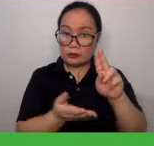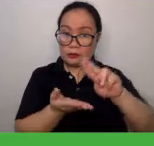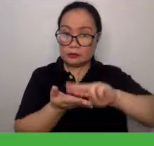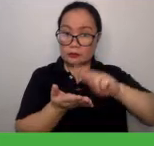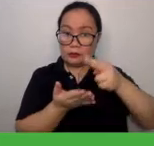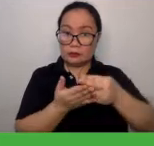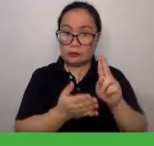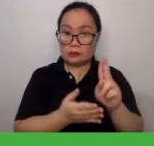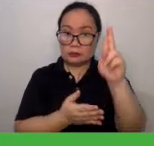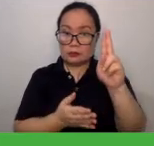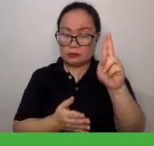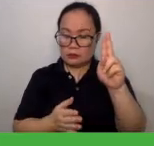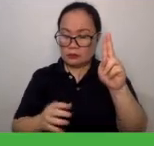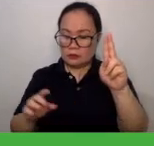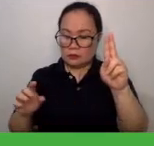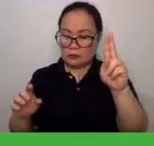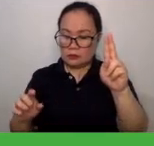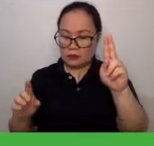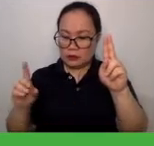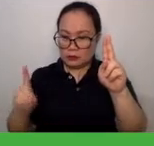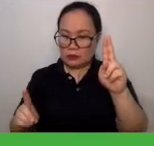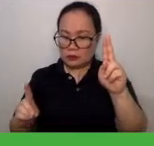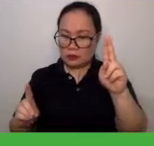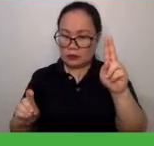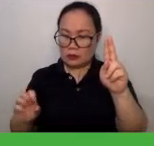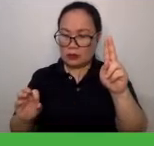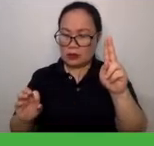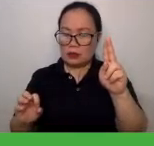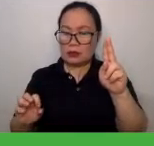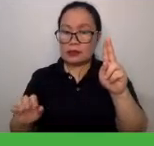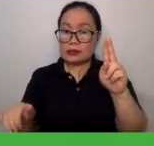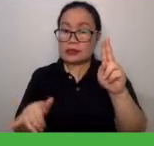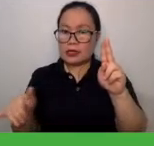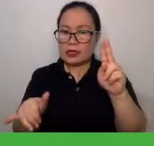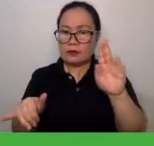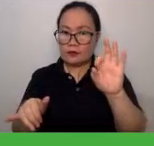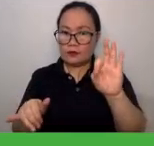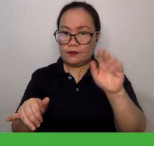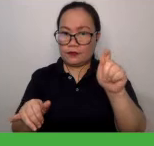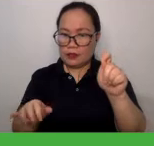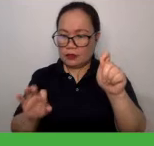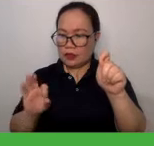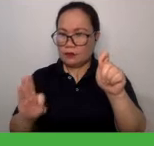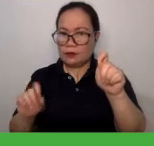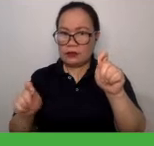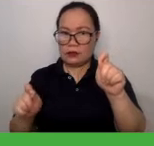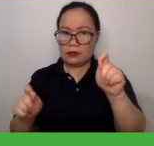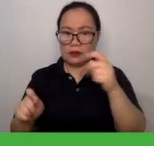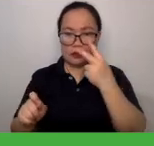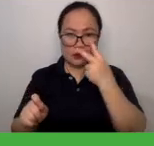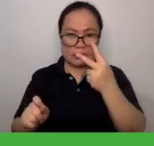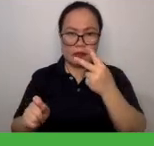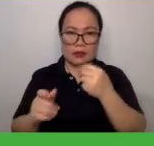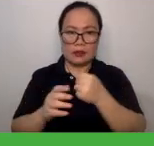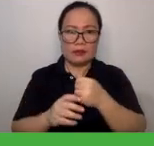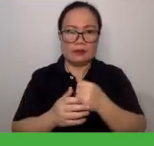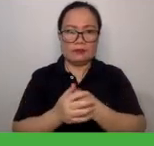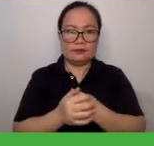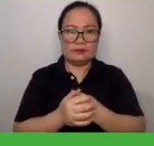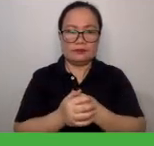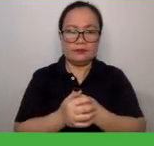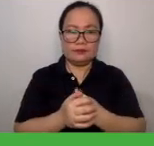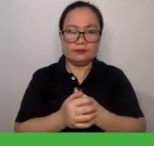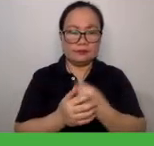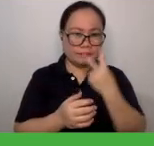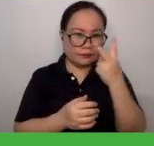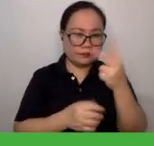dito, ilagay mo kagad feet, tapos mile sa taas. And then, yung dalawa na yon, feet and mile, tingin ka sa table, feet